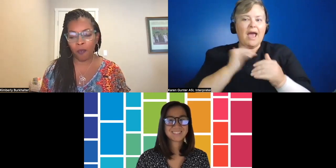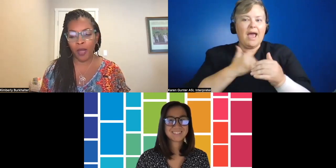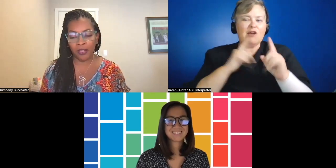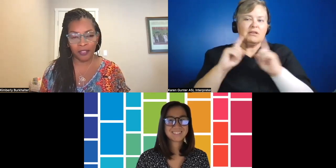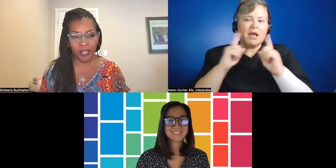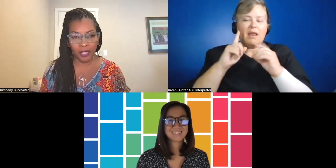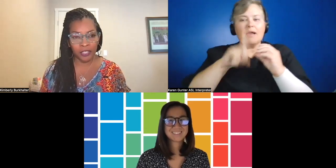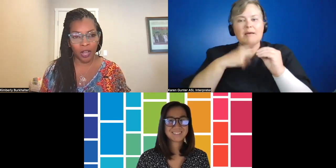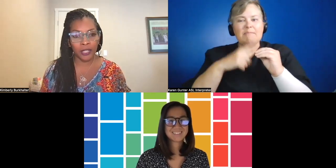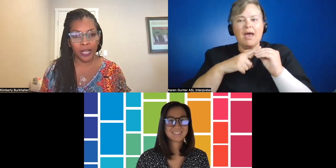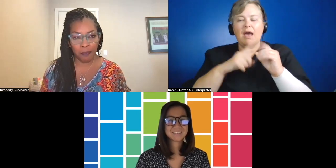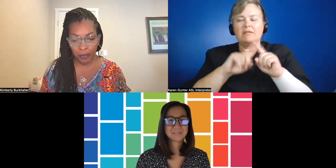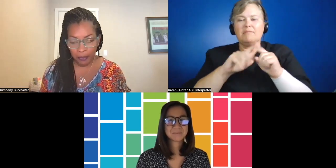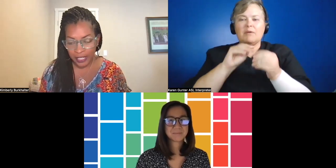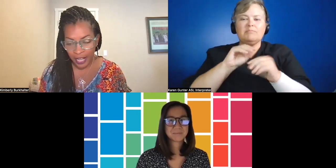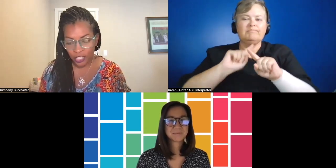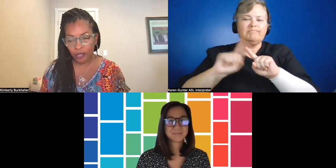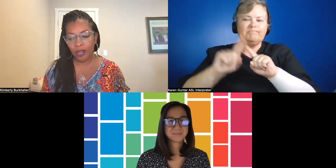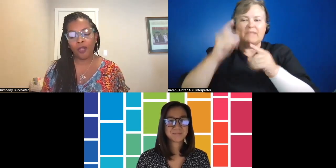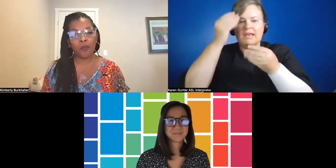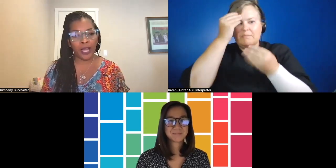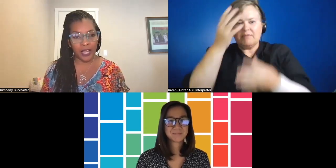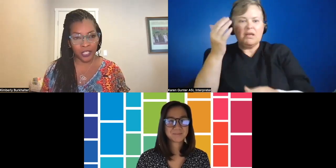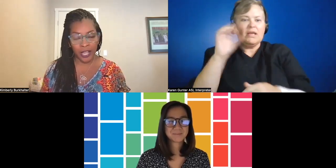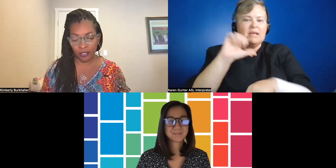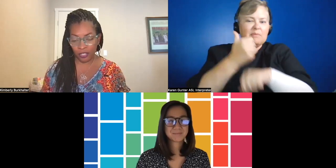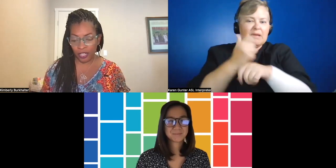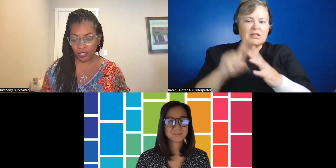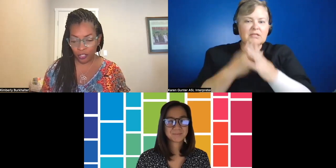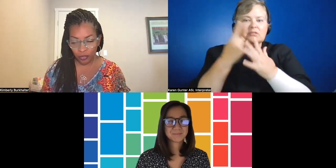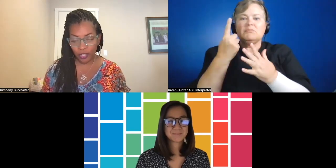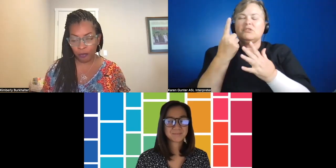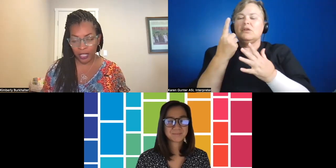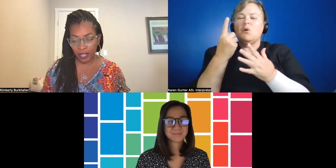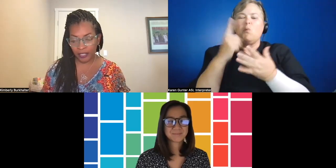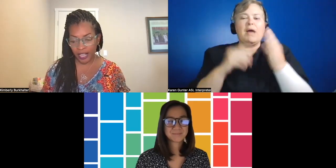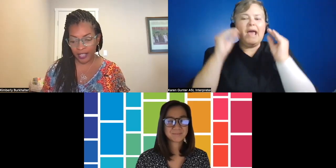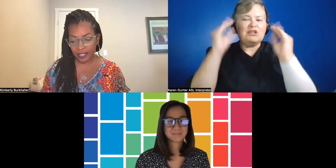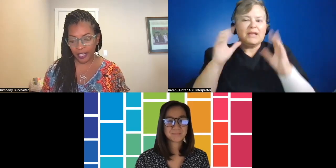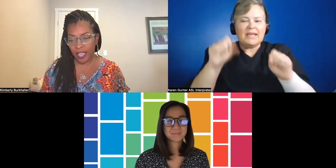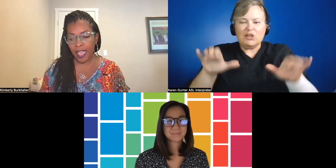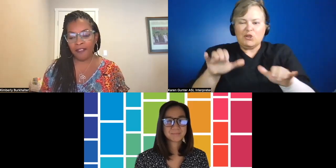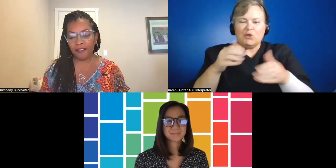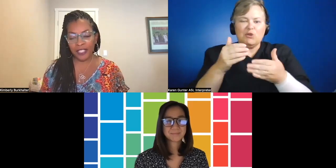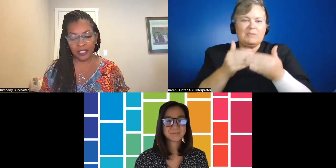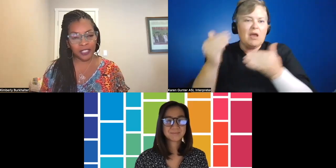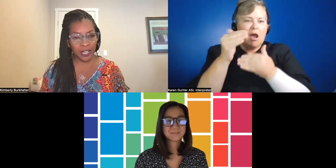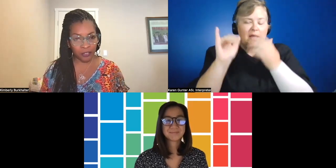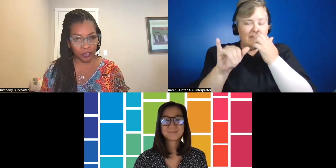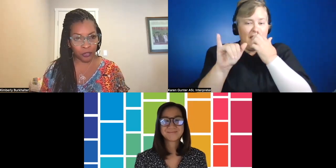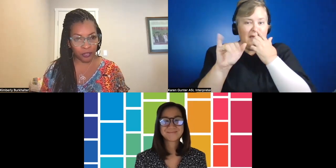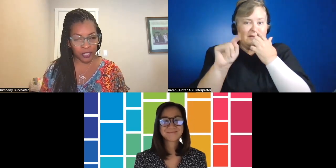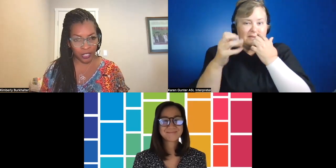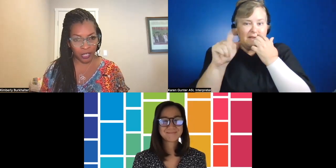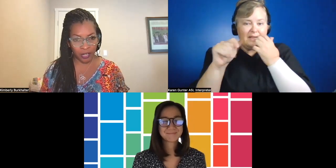a wealth of knowledge on implementation, what educators can do to go beyond the text, and facilitating